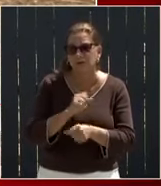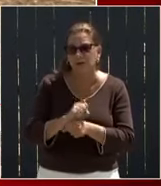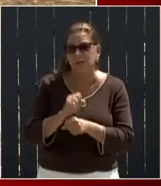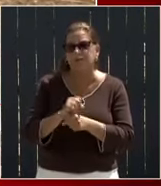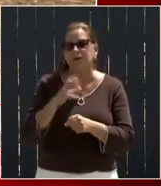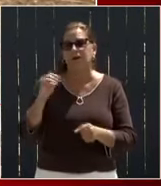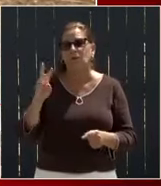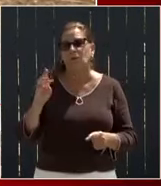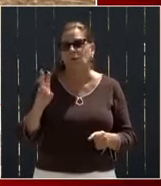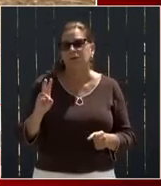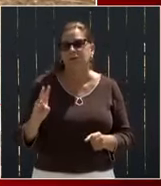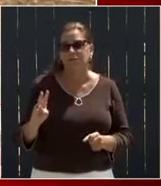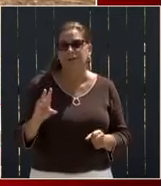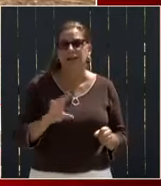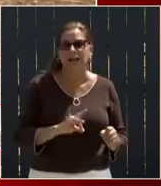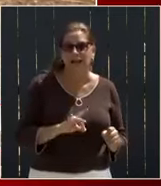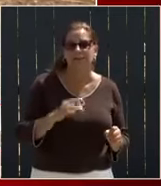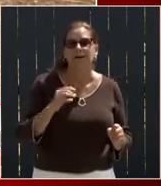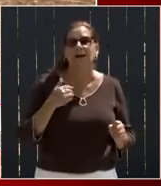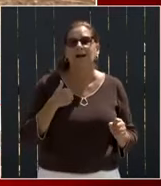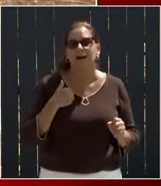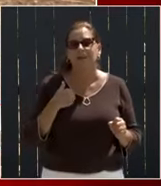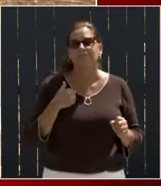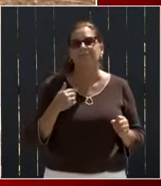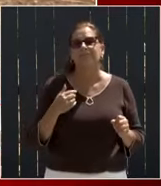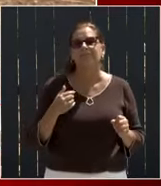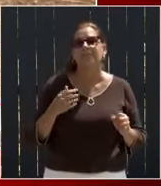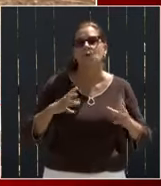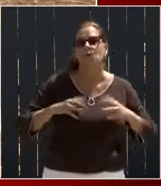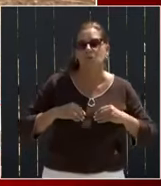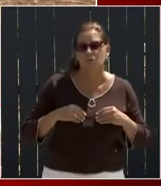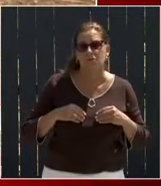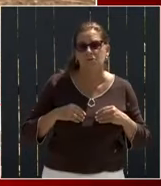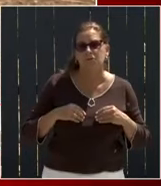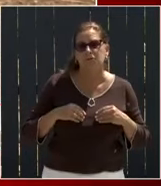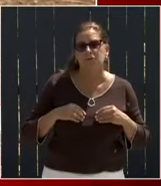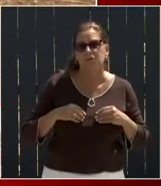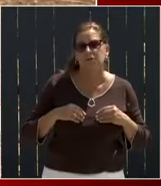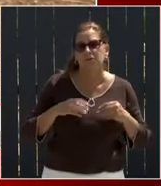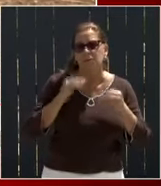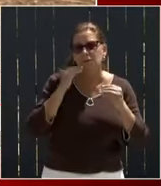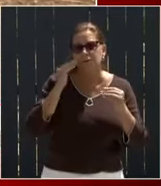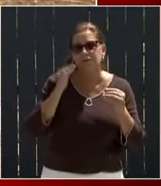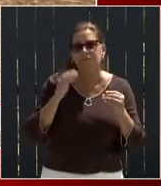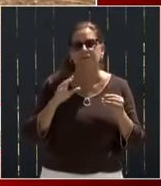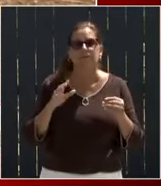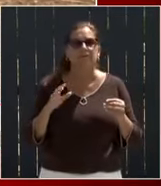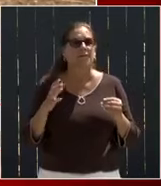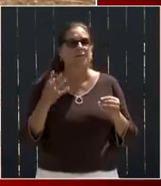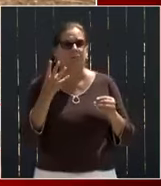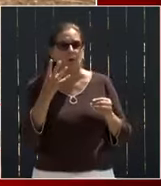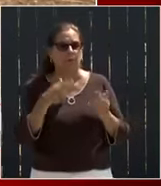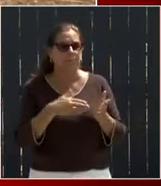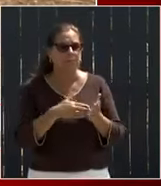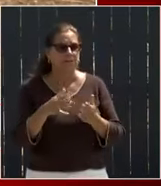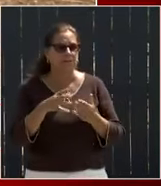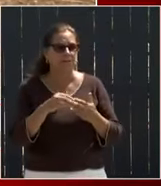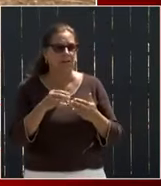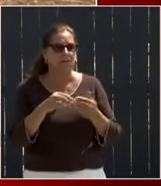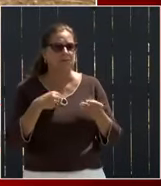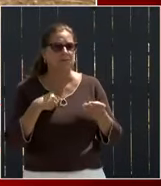own. So part of that $58 million is about $4 million to make sure that we fund what we call